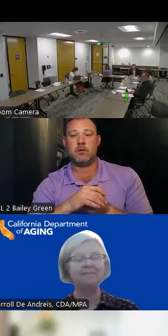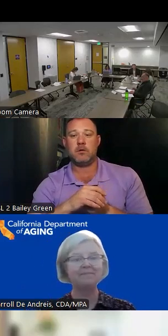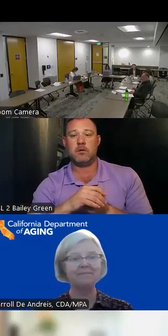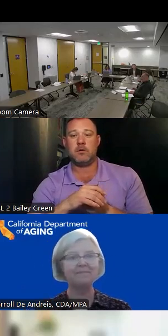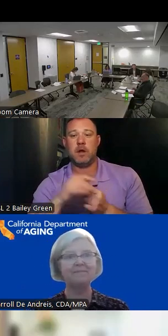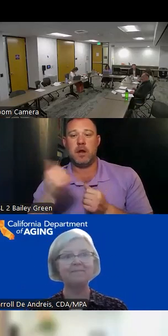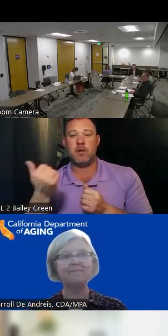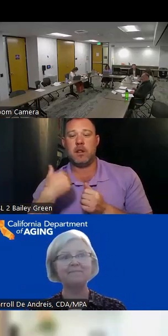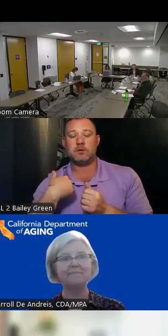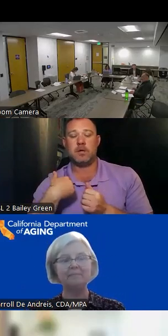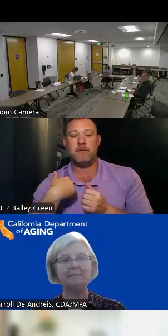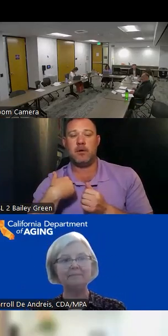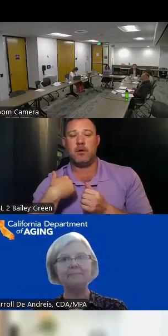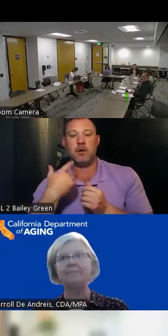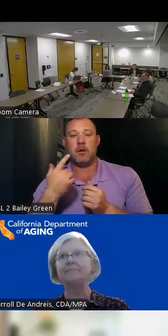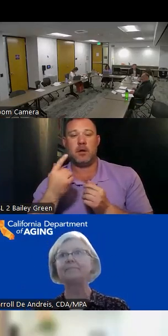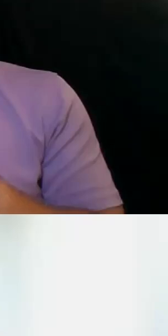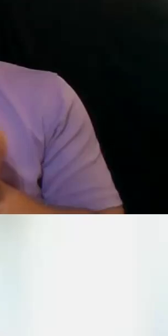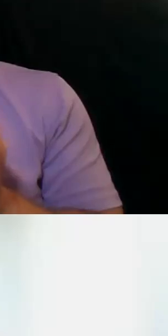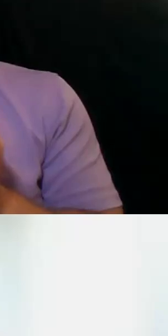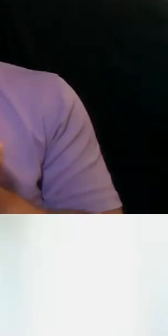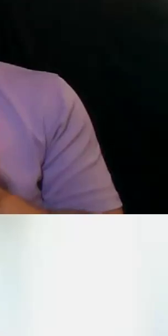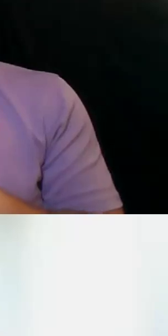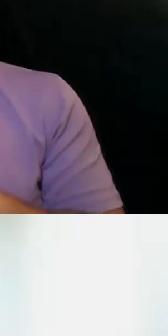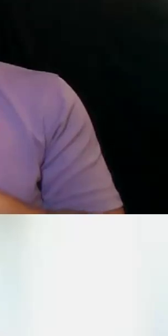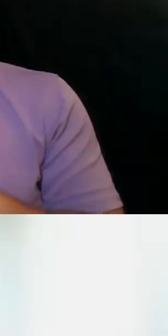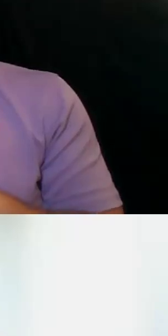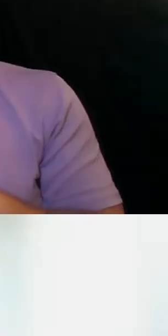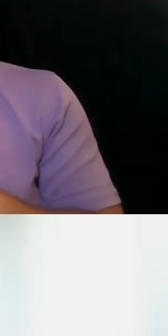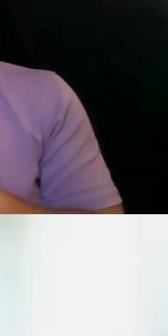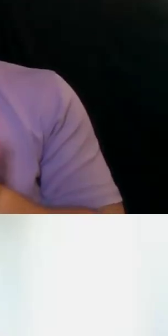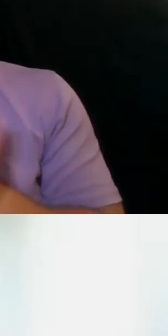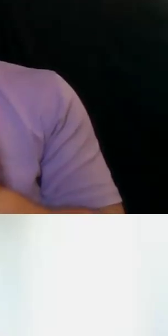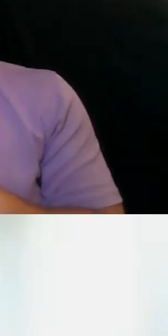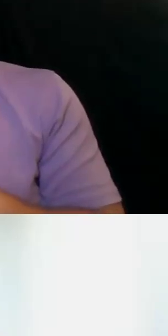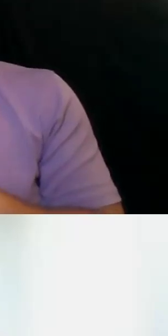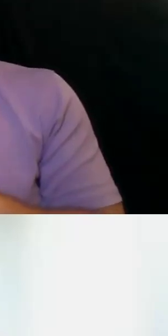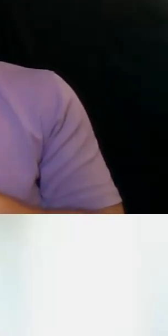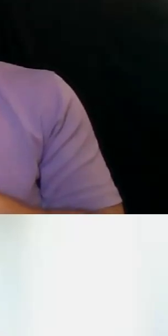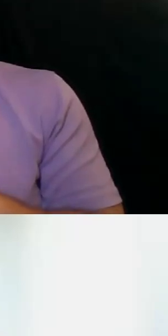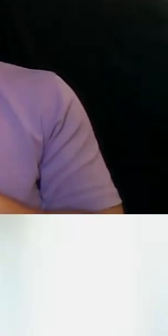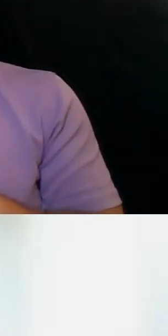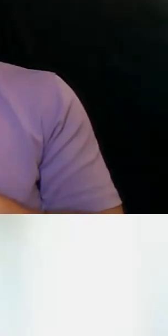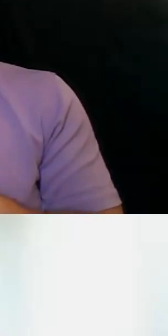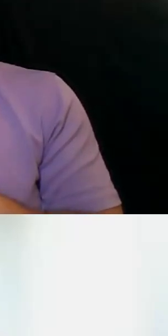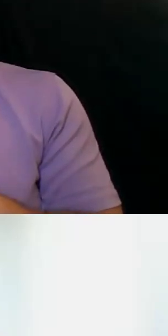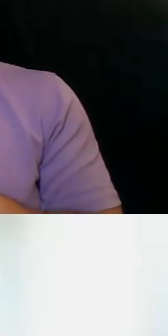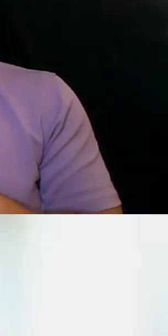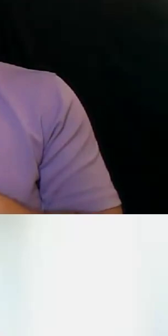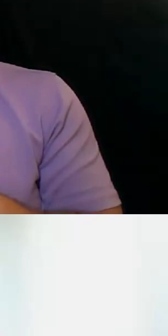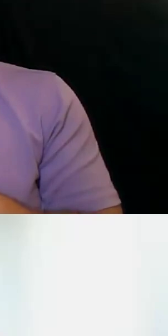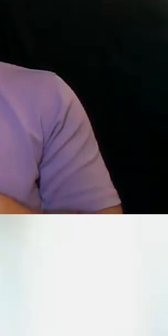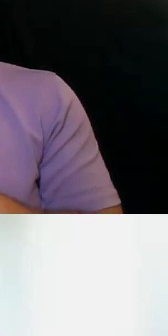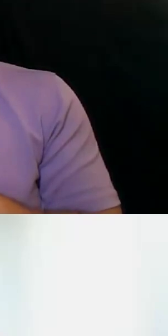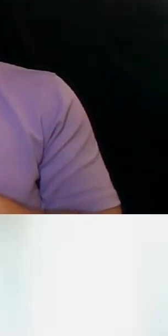Anyone else has any more feedback? I know, Barbara, I saw your comment earlier. Since we don't have a public comment, we do have a